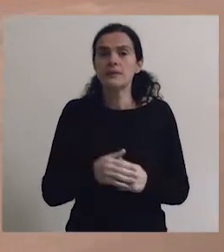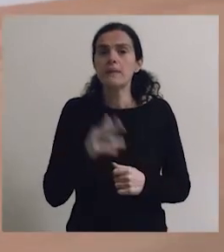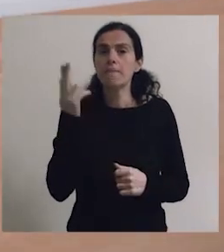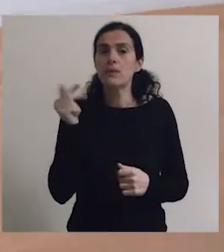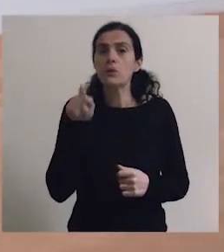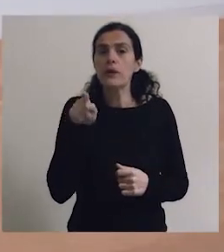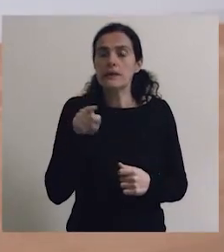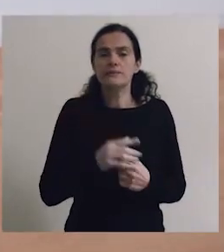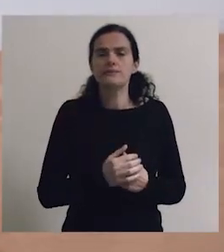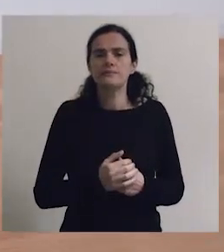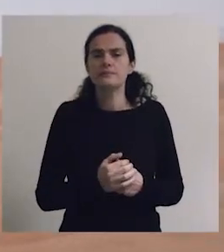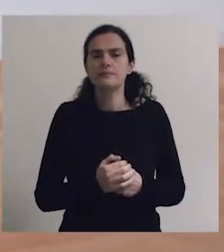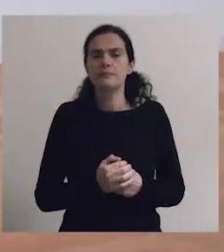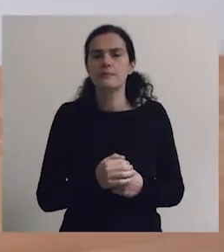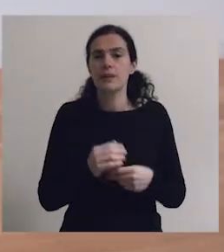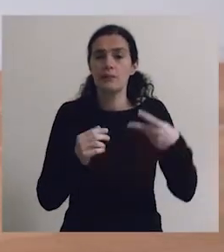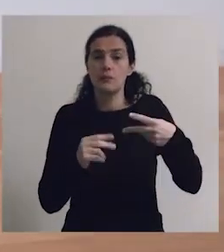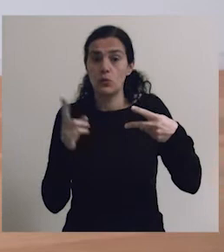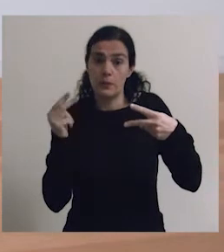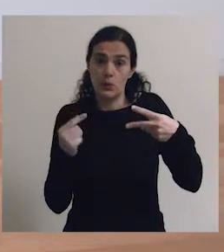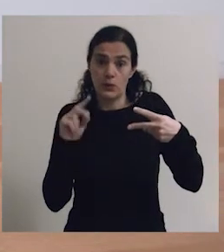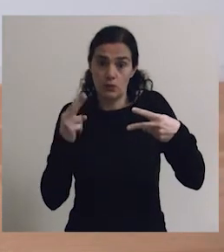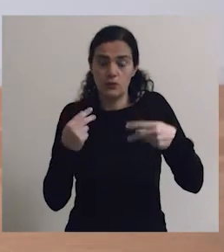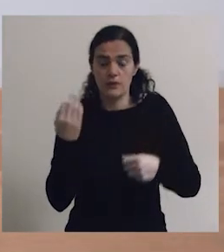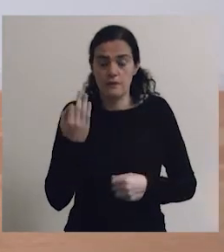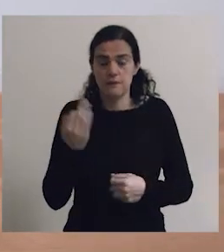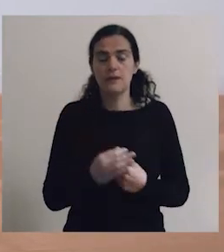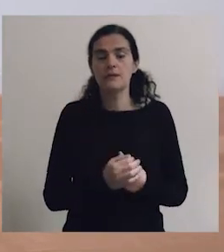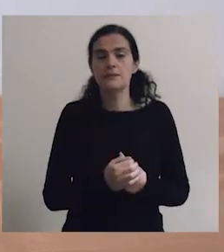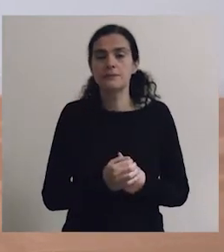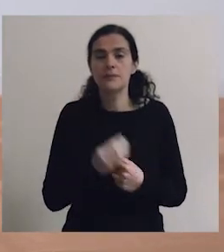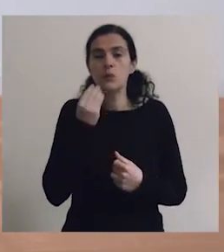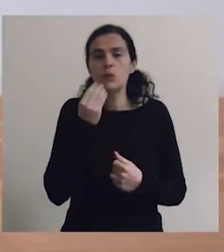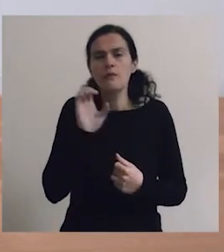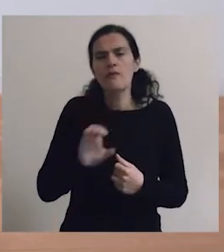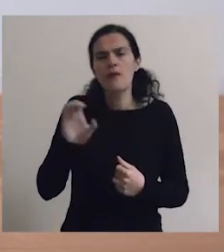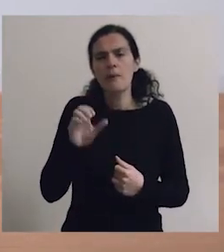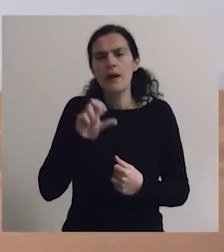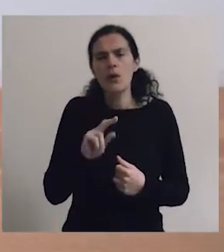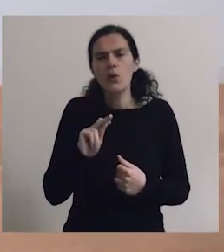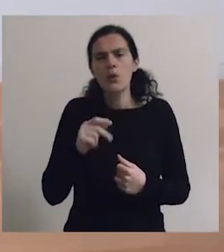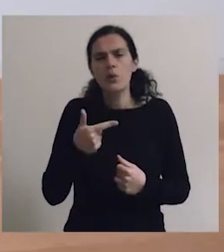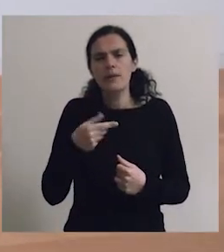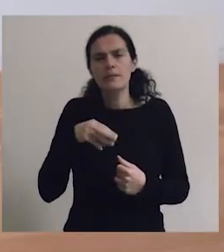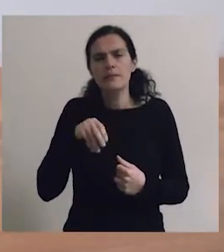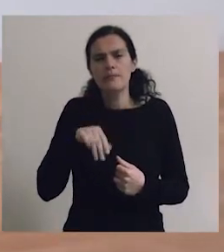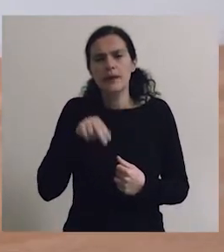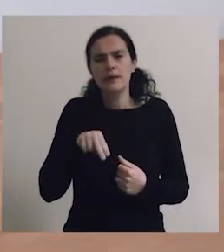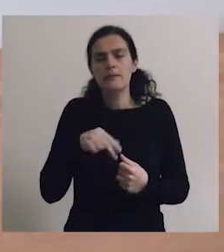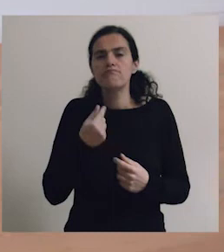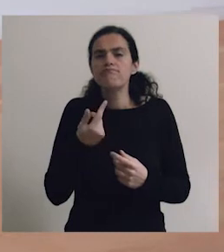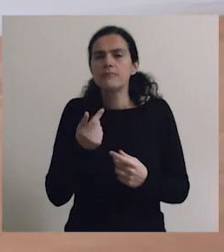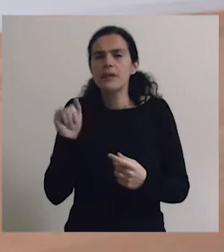So here in this painting, these two paintings actually, the way Quaytman has been